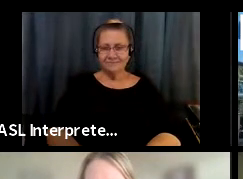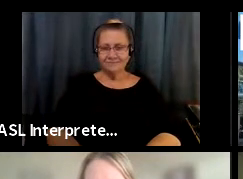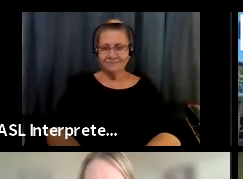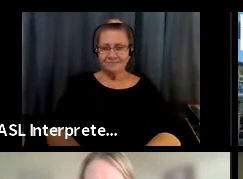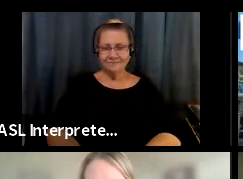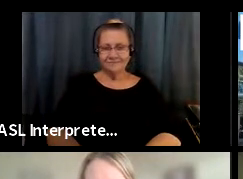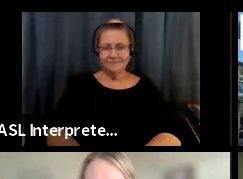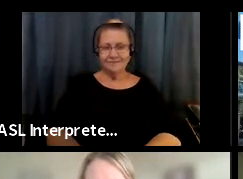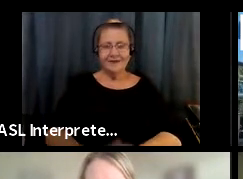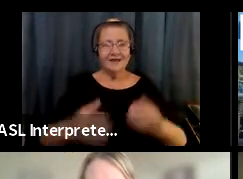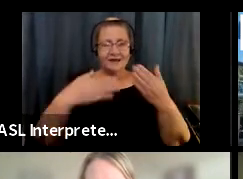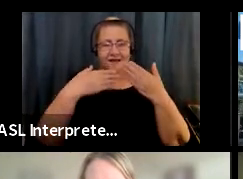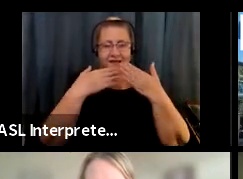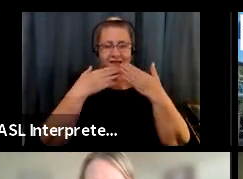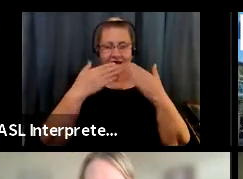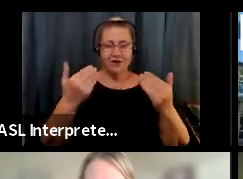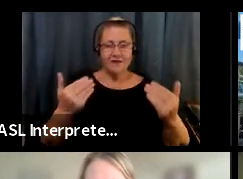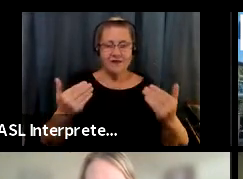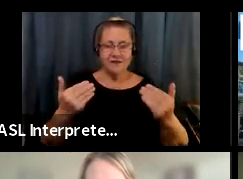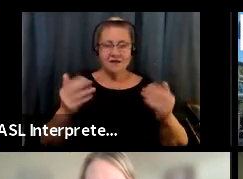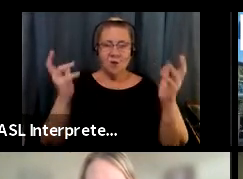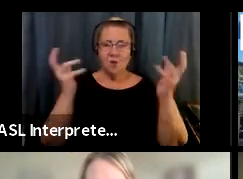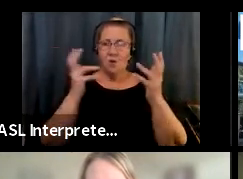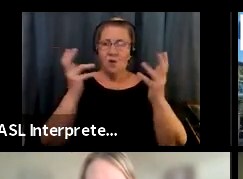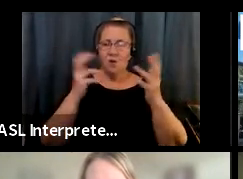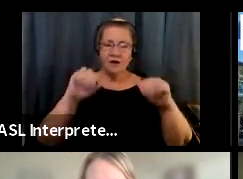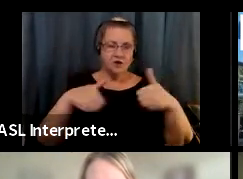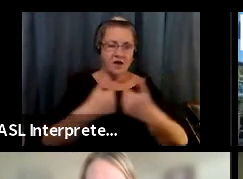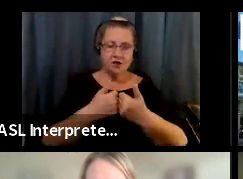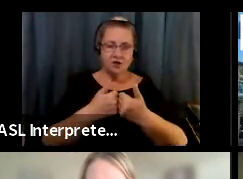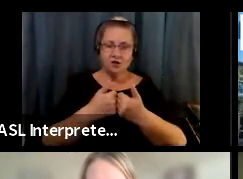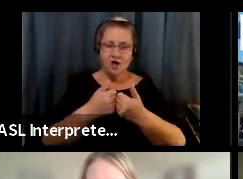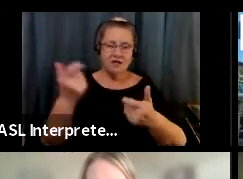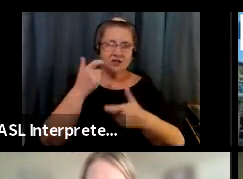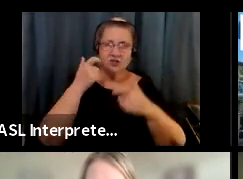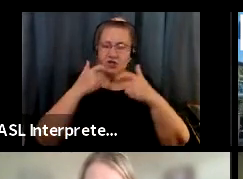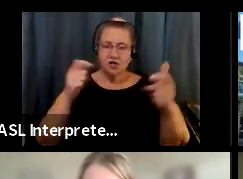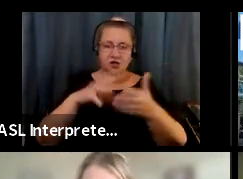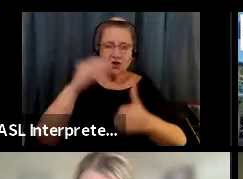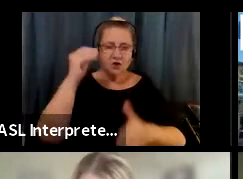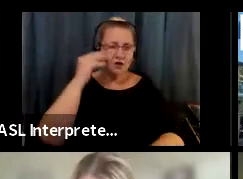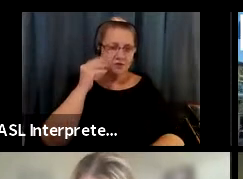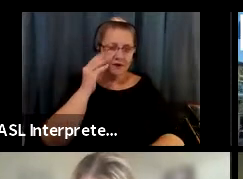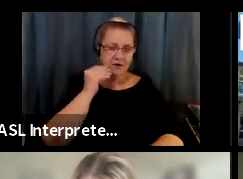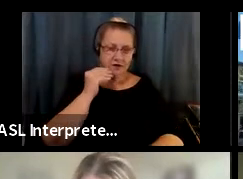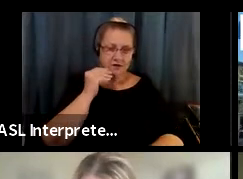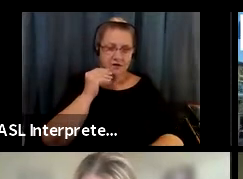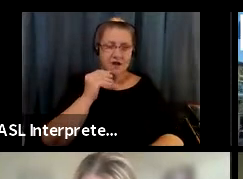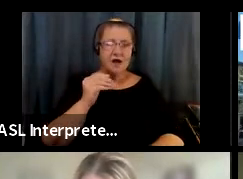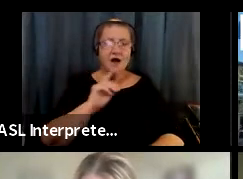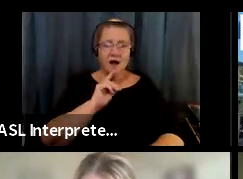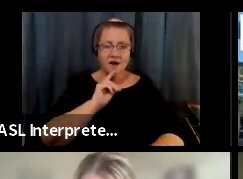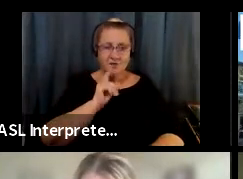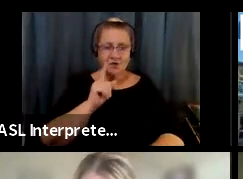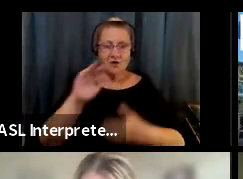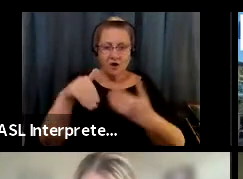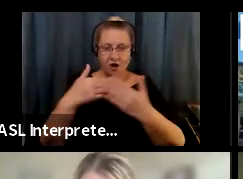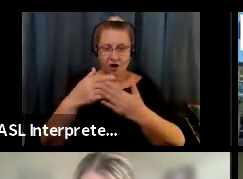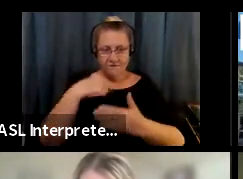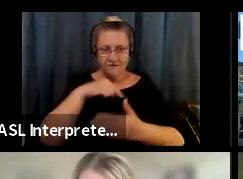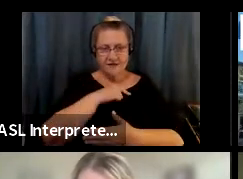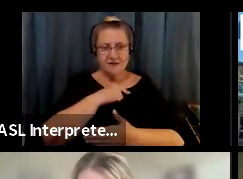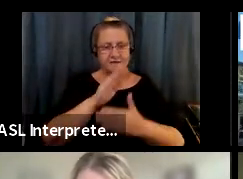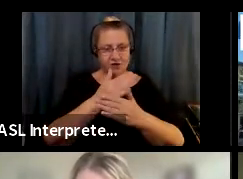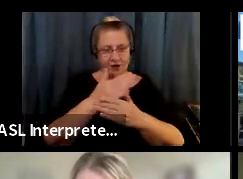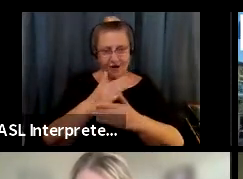has been an incredible challenge and an incredible learning experience. And I think everyone almost shared that in their comments today.